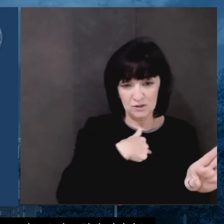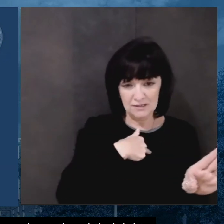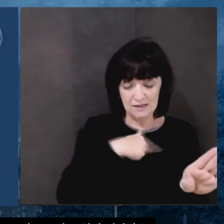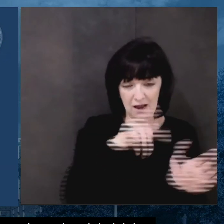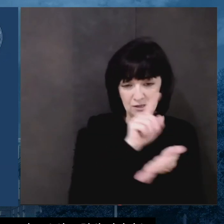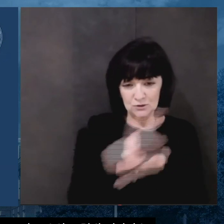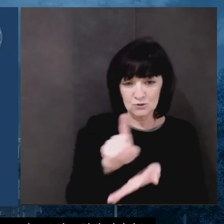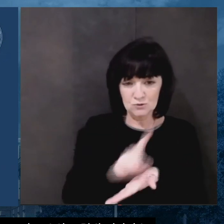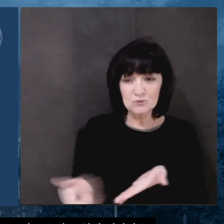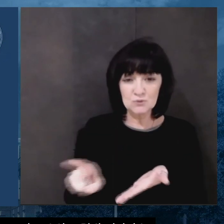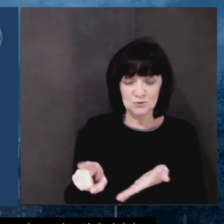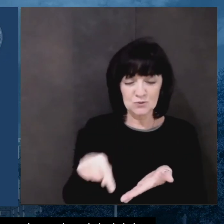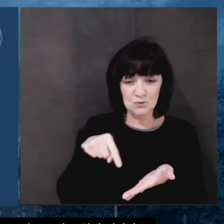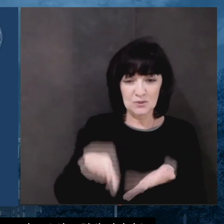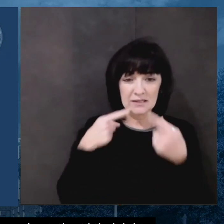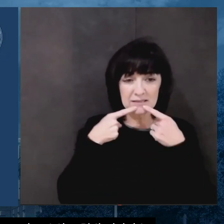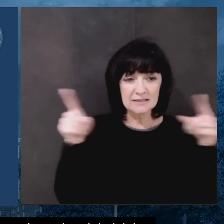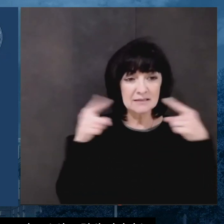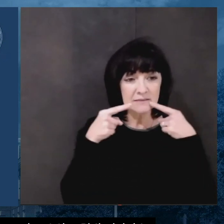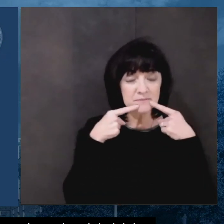conference on COVID-19. We are